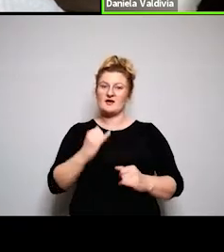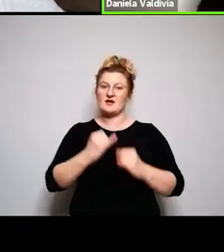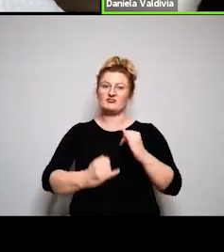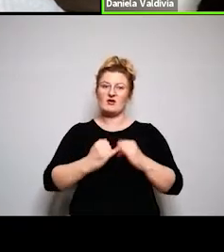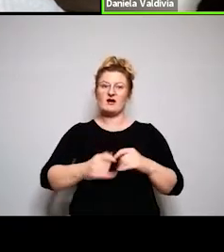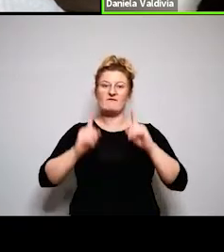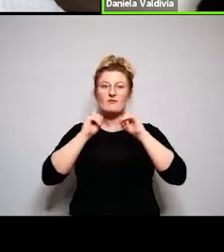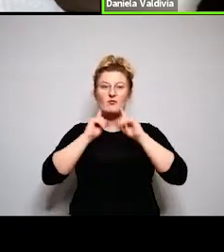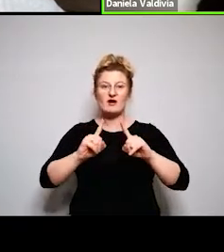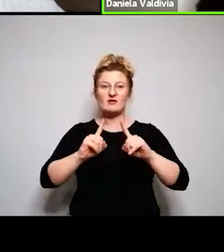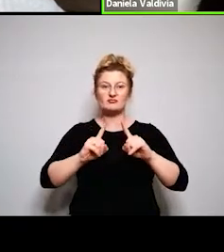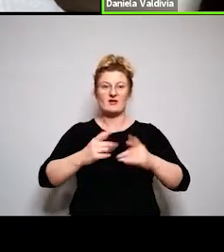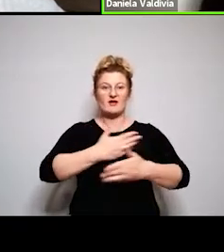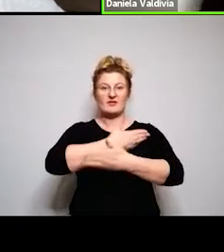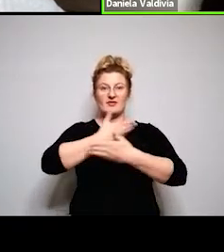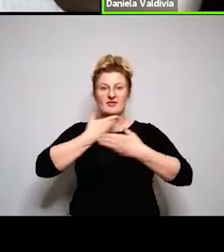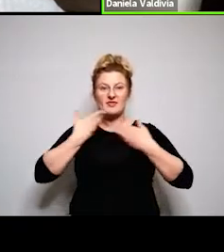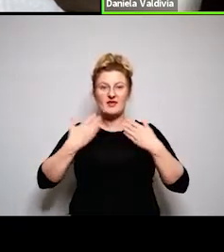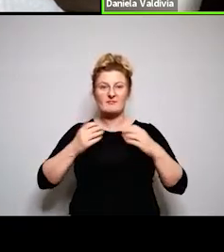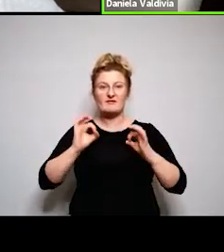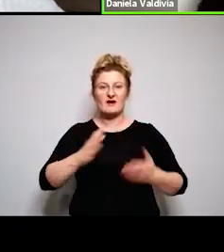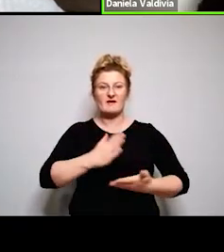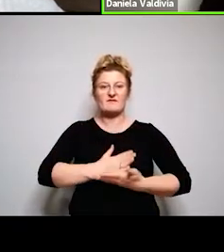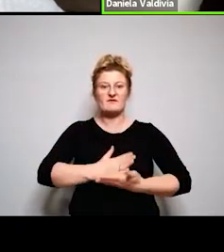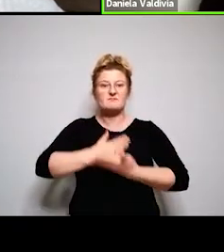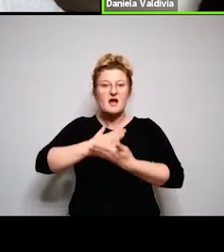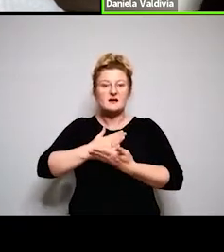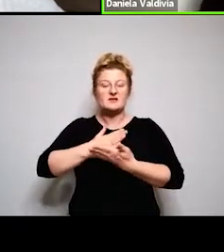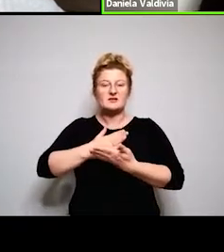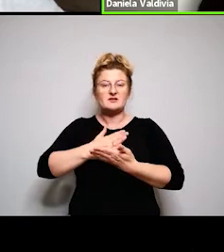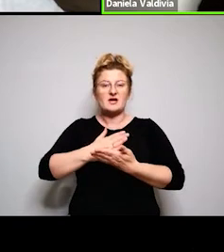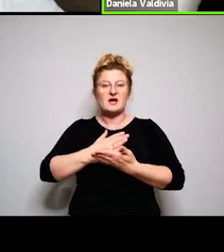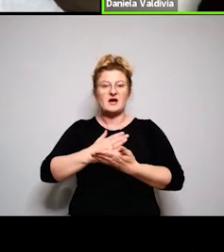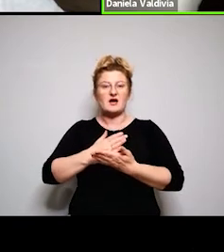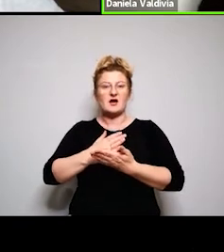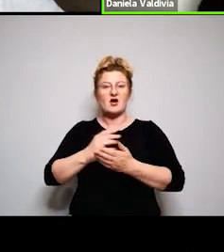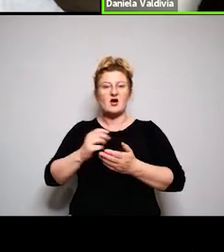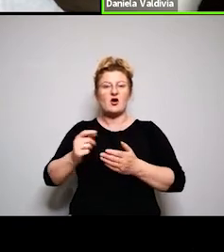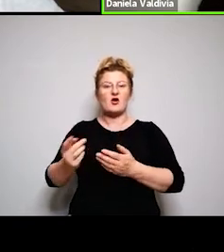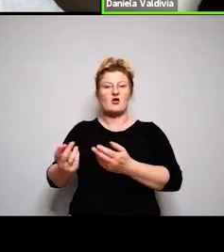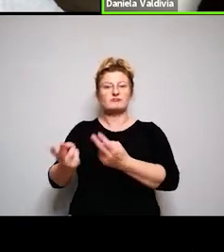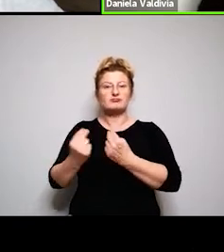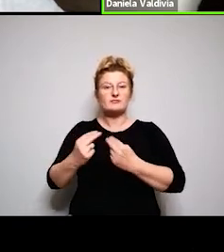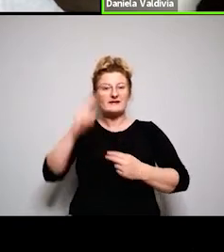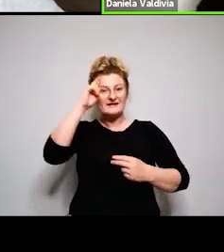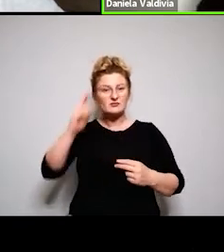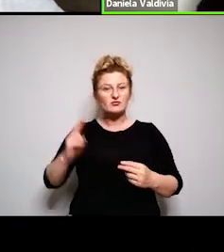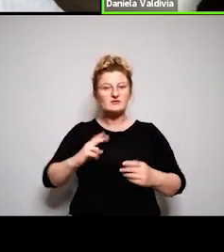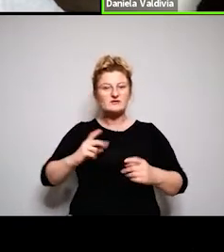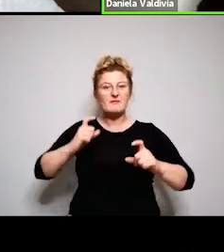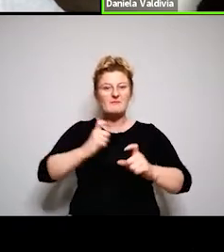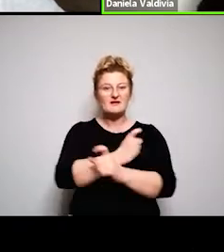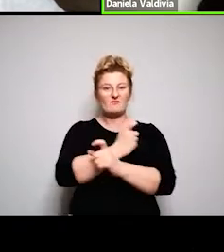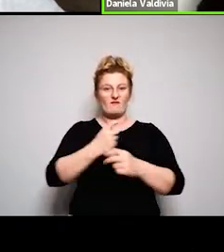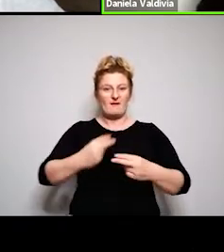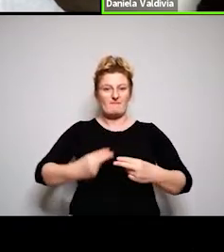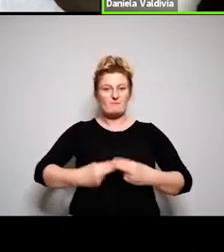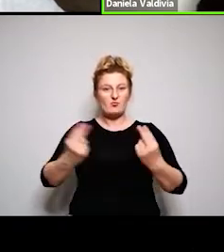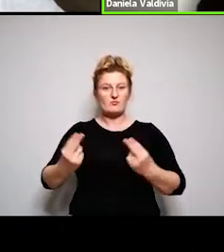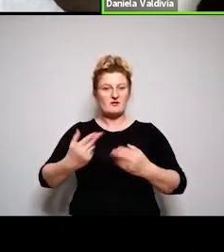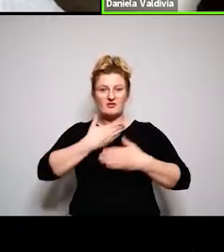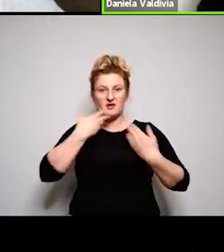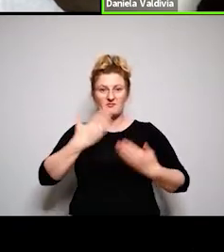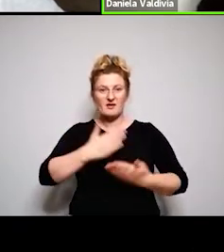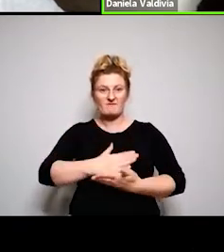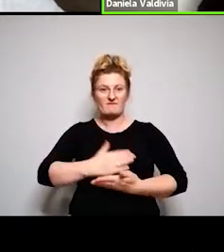public institution, you have to work on that. You have to. It's very hard if you're civil society. It's